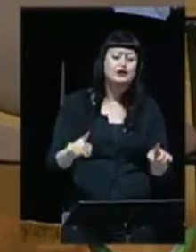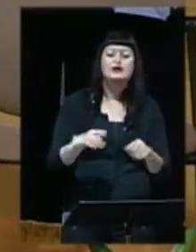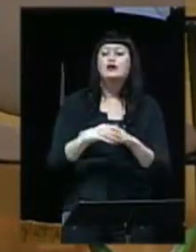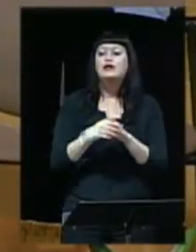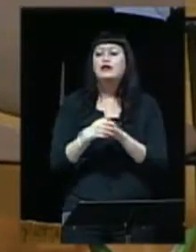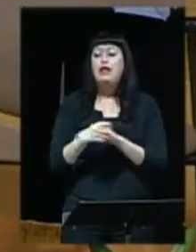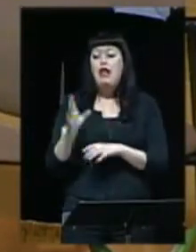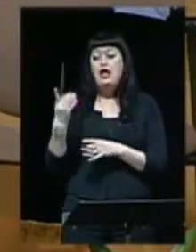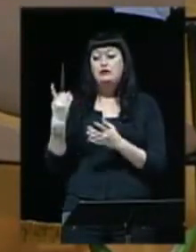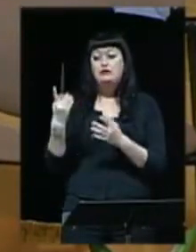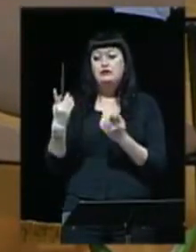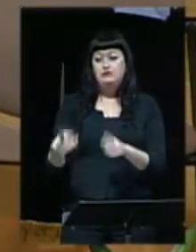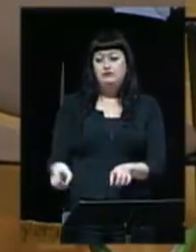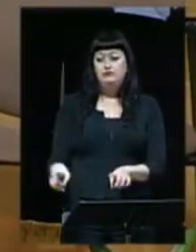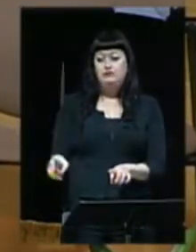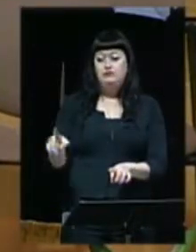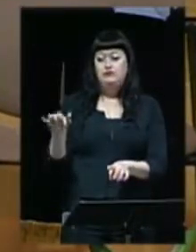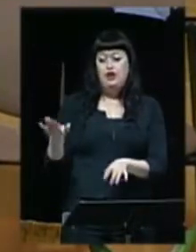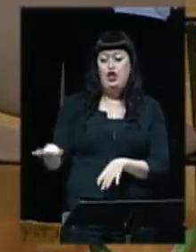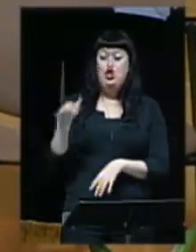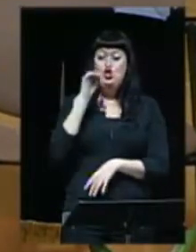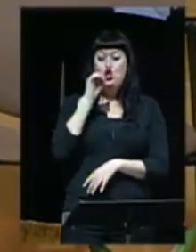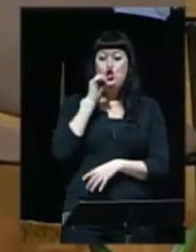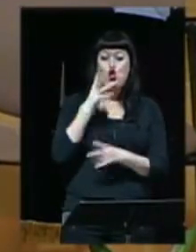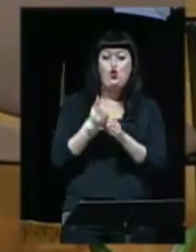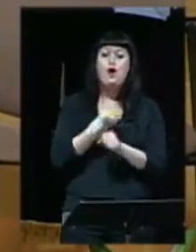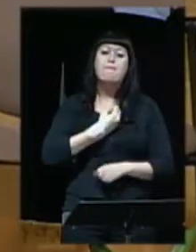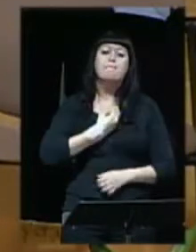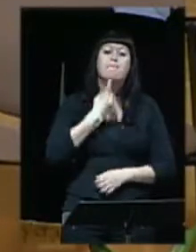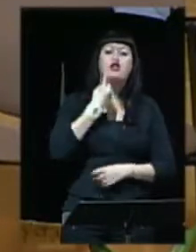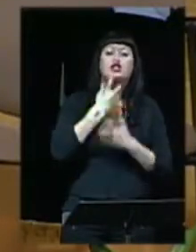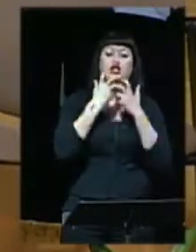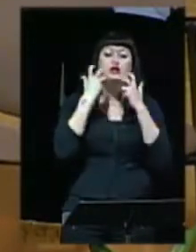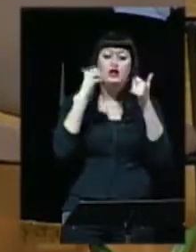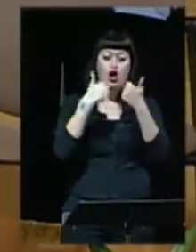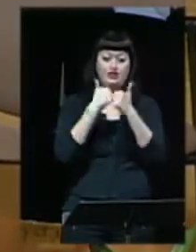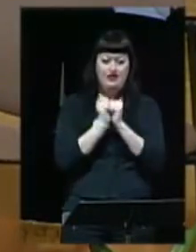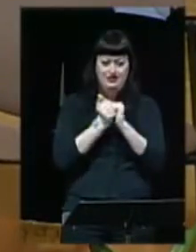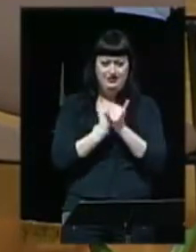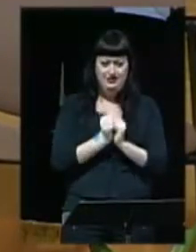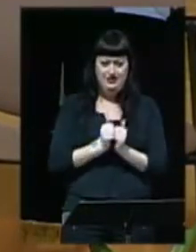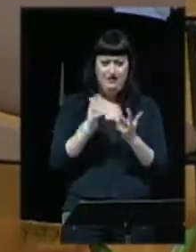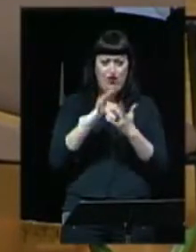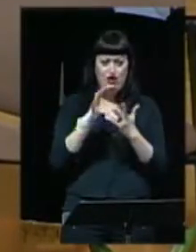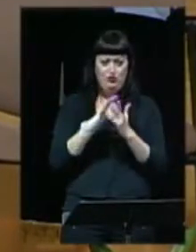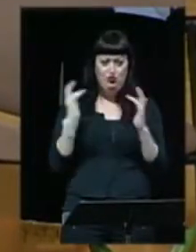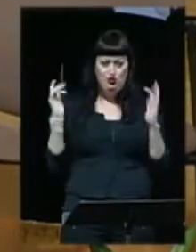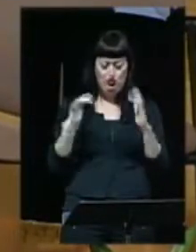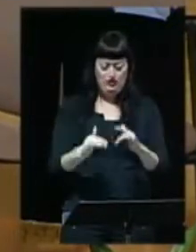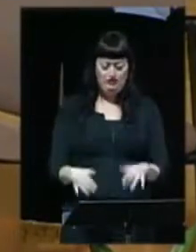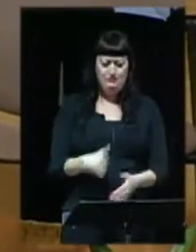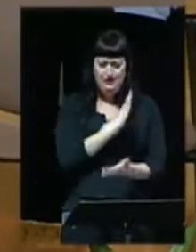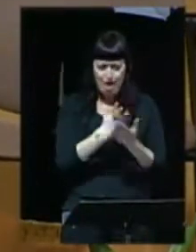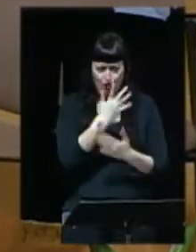that little girl won the belching contest at the freshman retreat. These are the moments we'll never